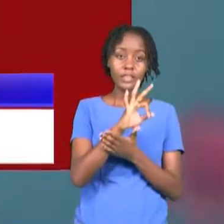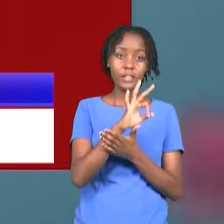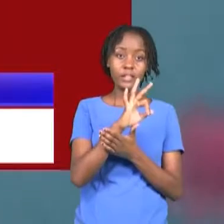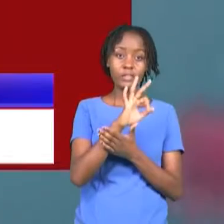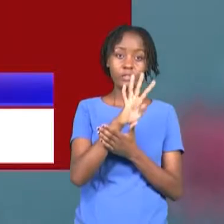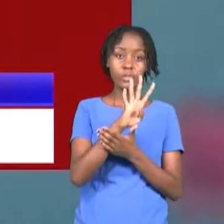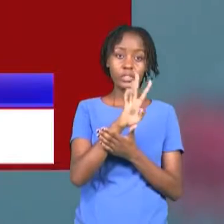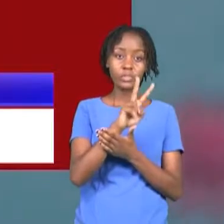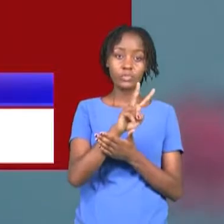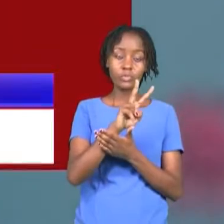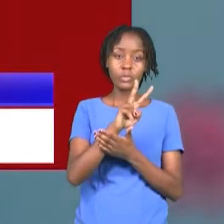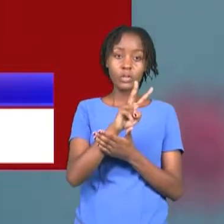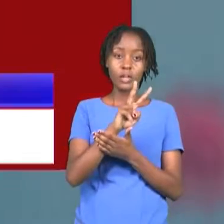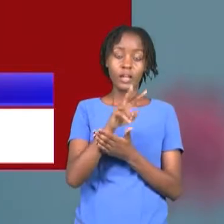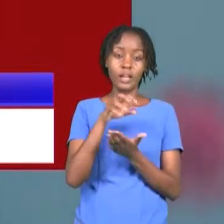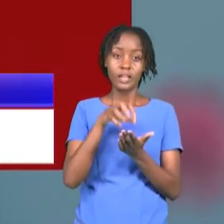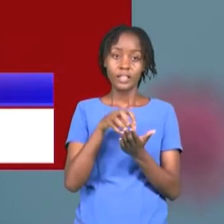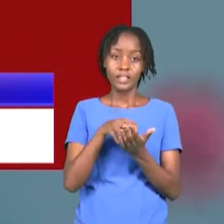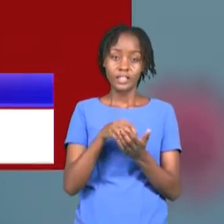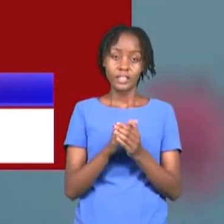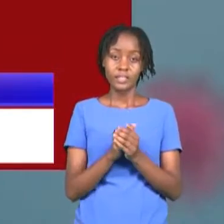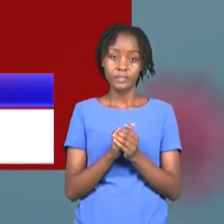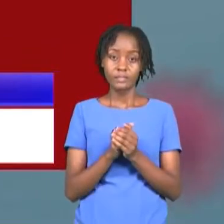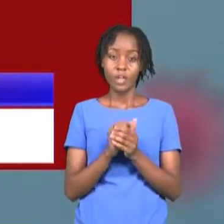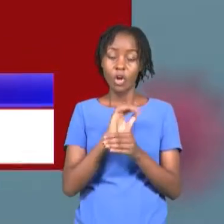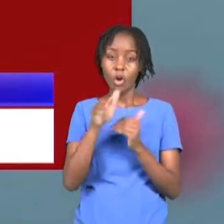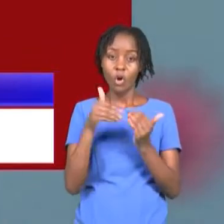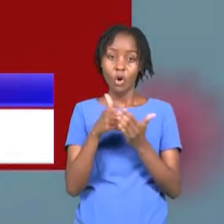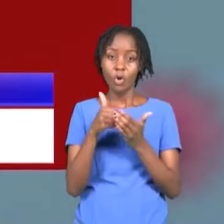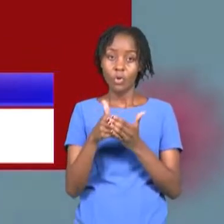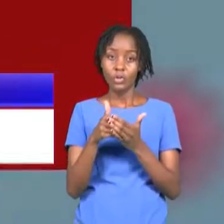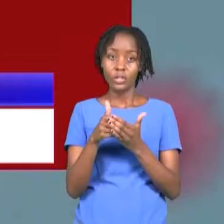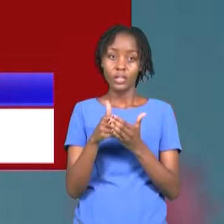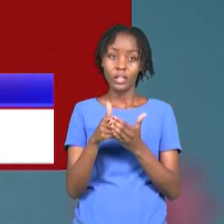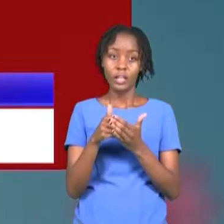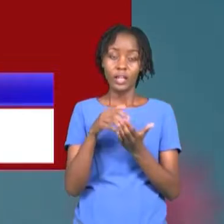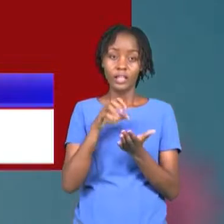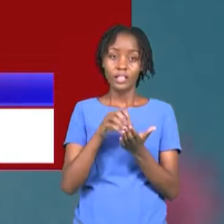of 2,592, bringing the total national tally to